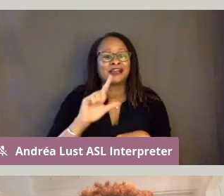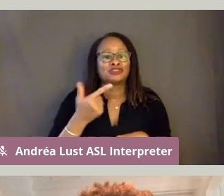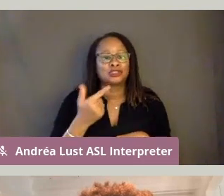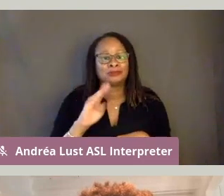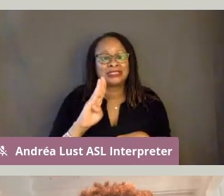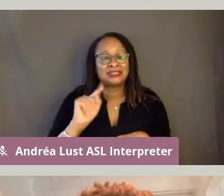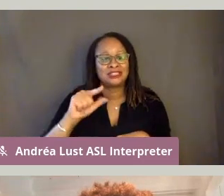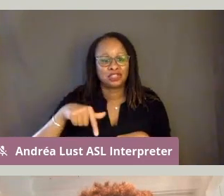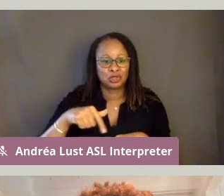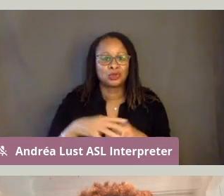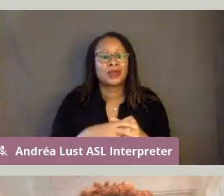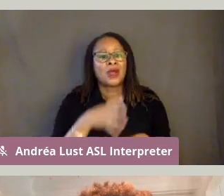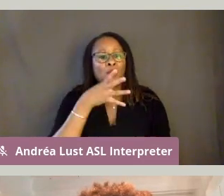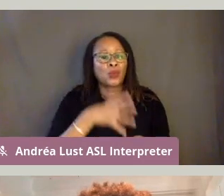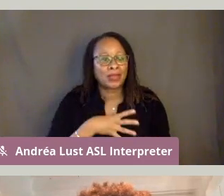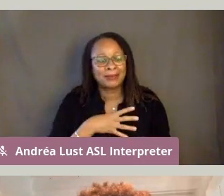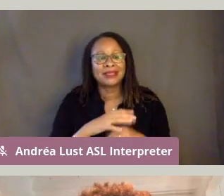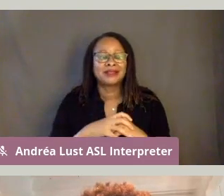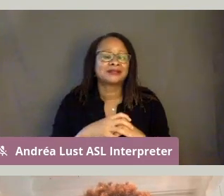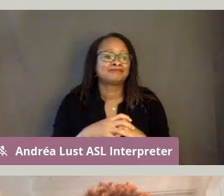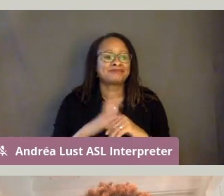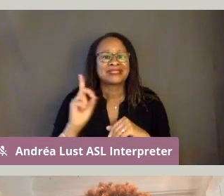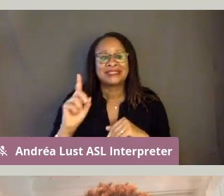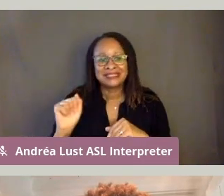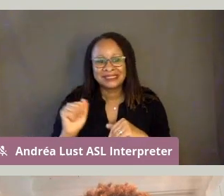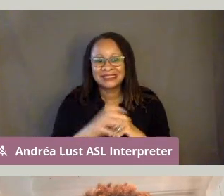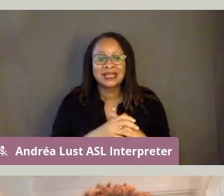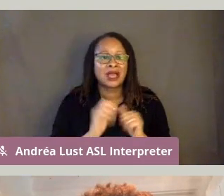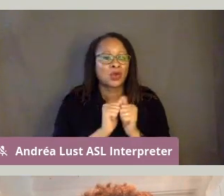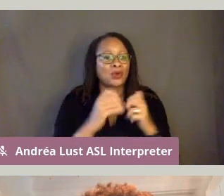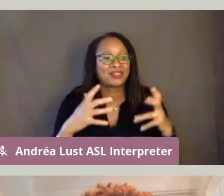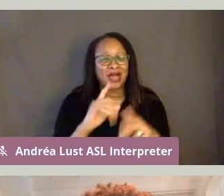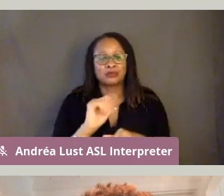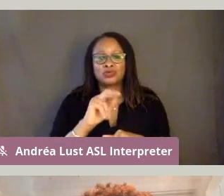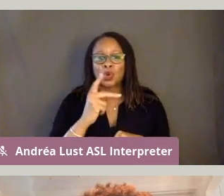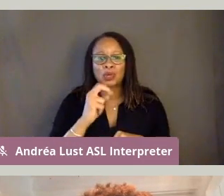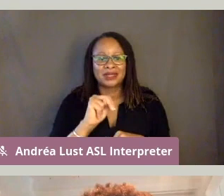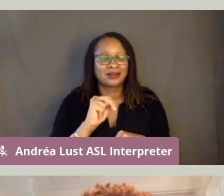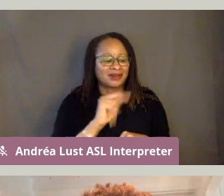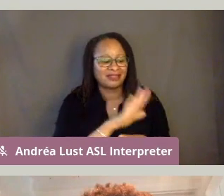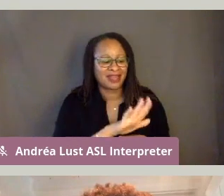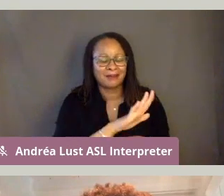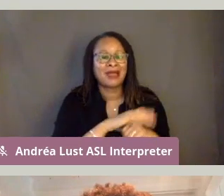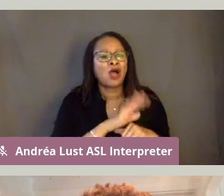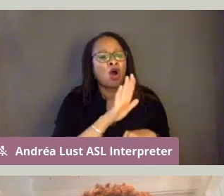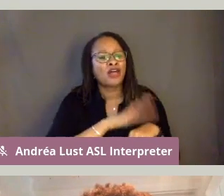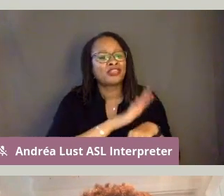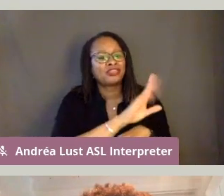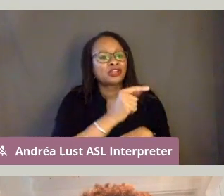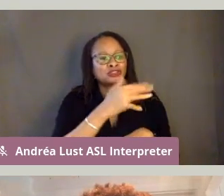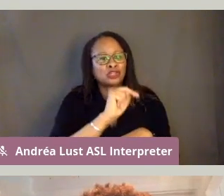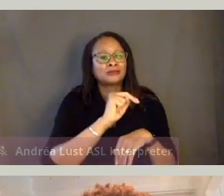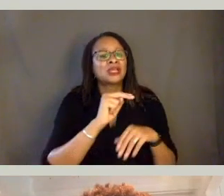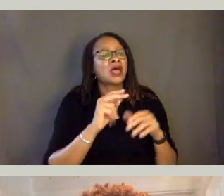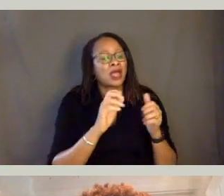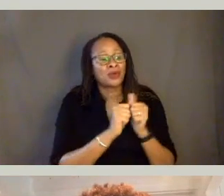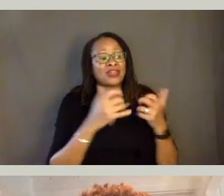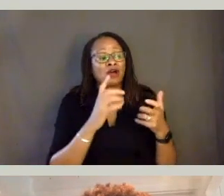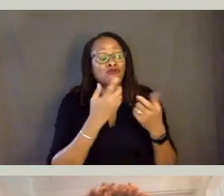you know, on their own terms, without tokenizing them and without requiring independent wealth for their success.